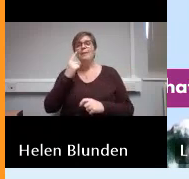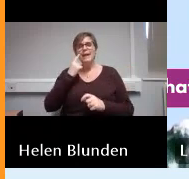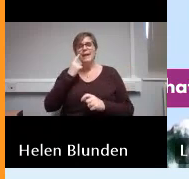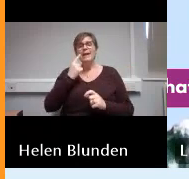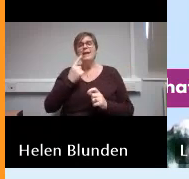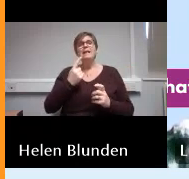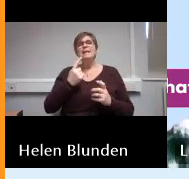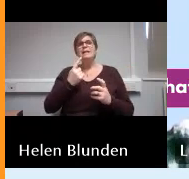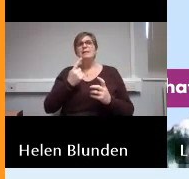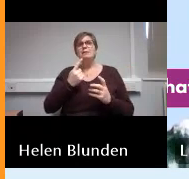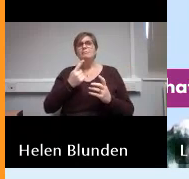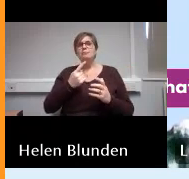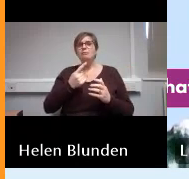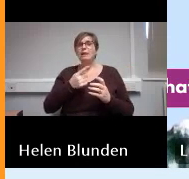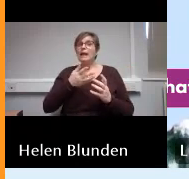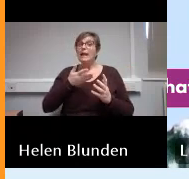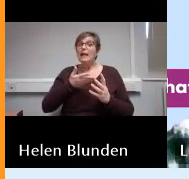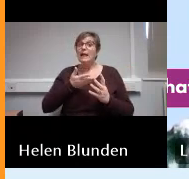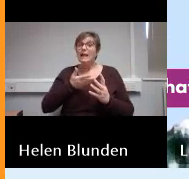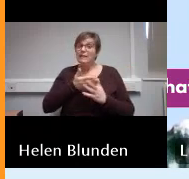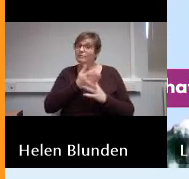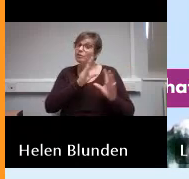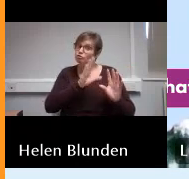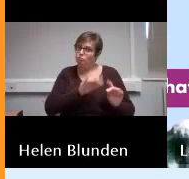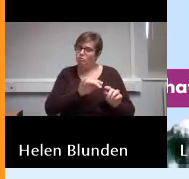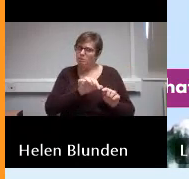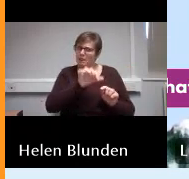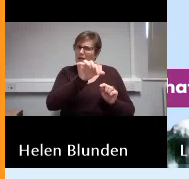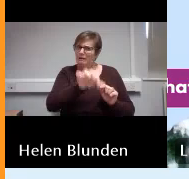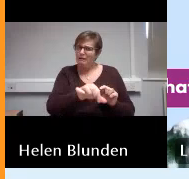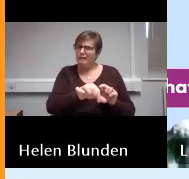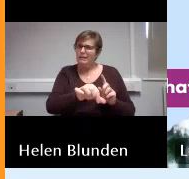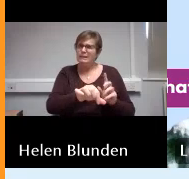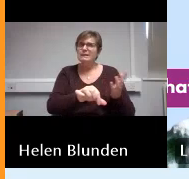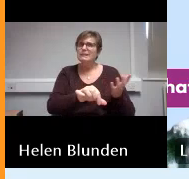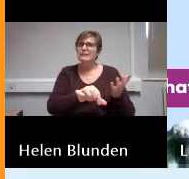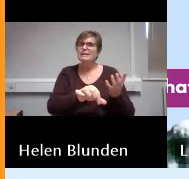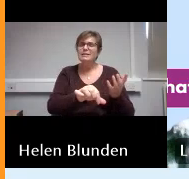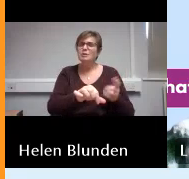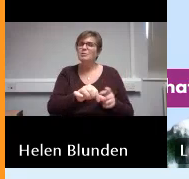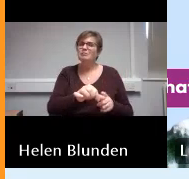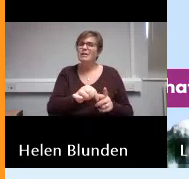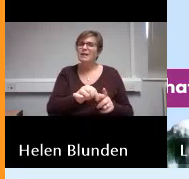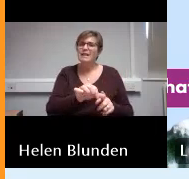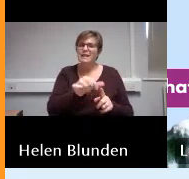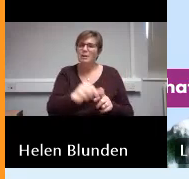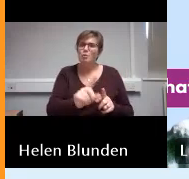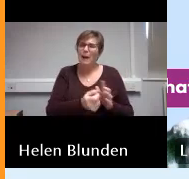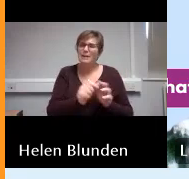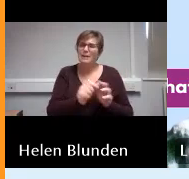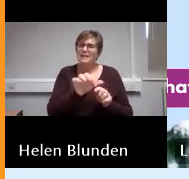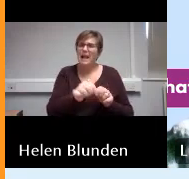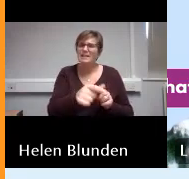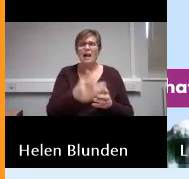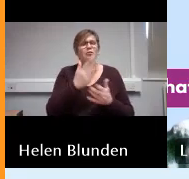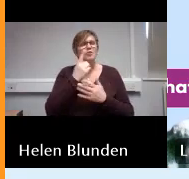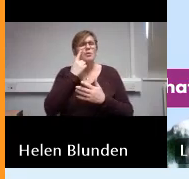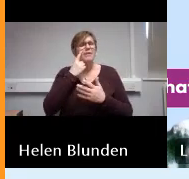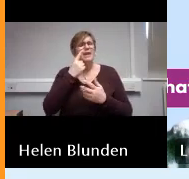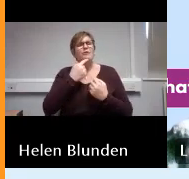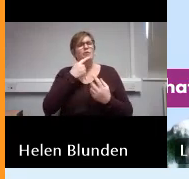the intervention, I always wonder where they go and what sort of happens. And I suppose they don't capture that information,